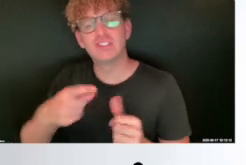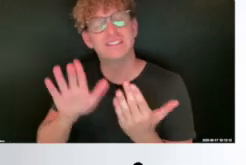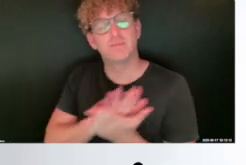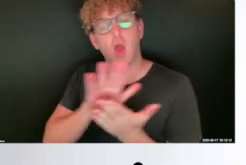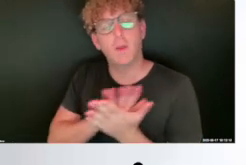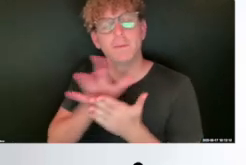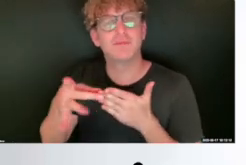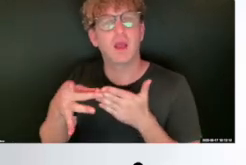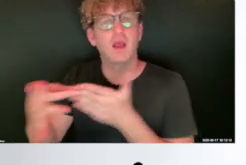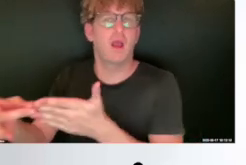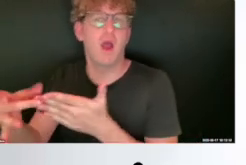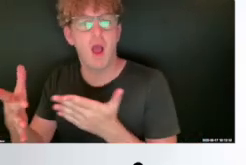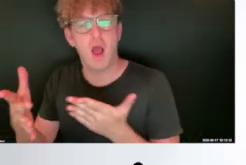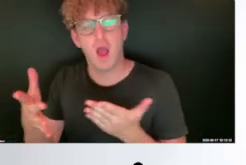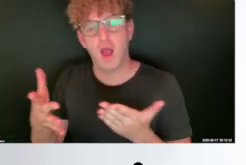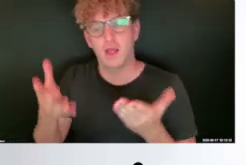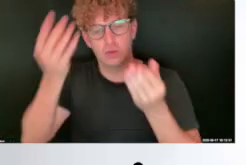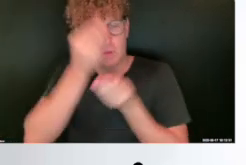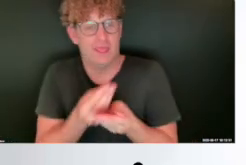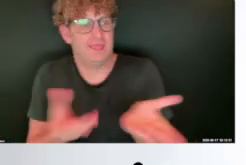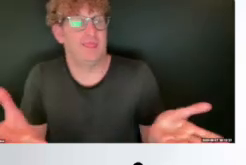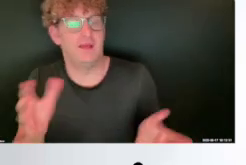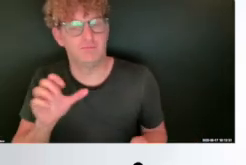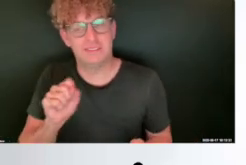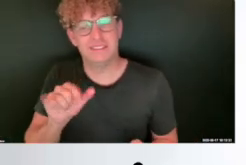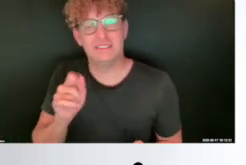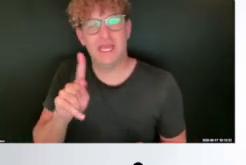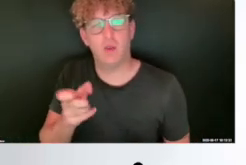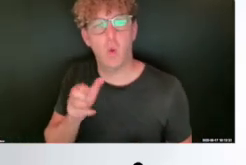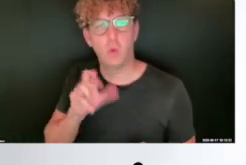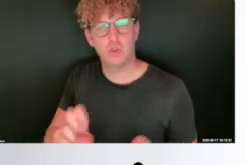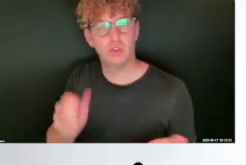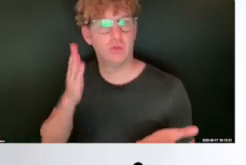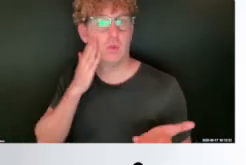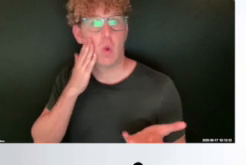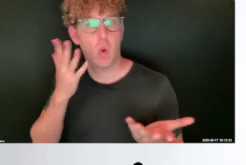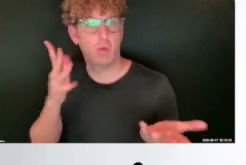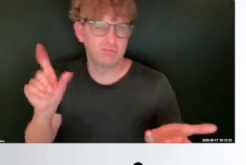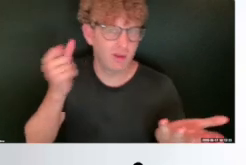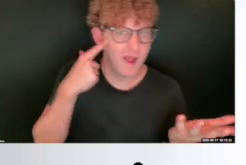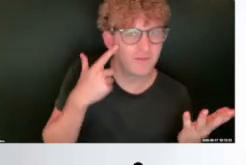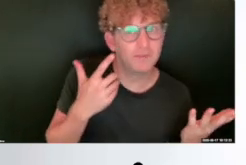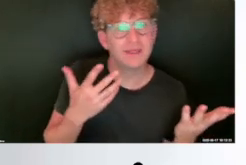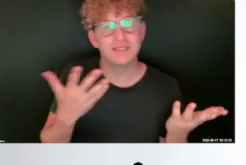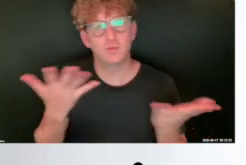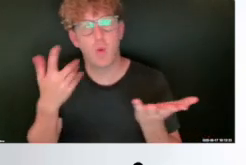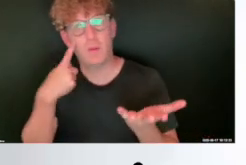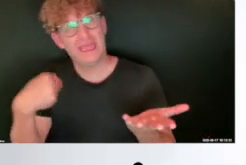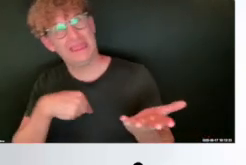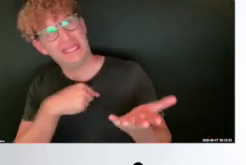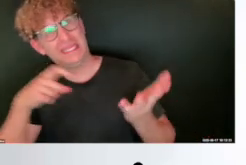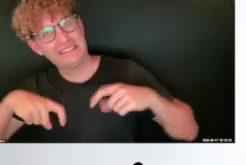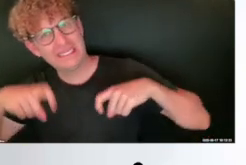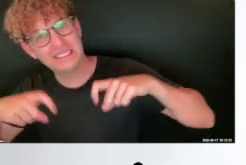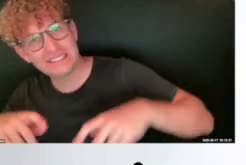government broadly, what we think is necessary. Ultimately, though, it is the appropriation from the legislature in any given budget year that we actually have to